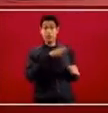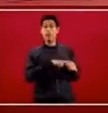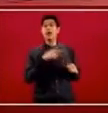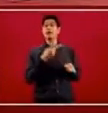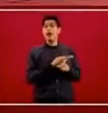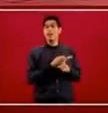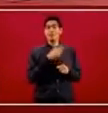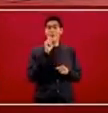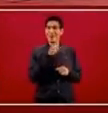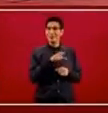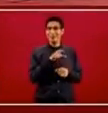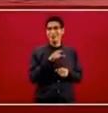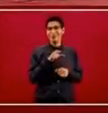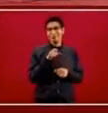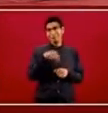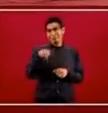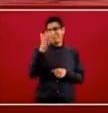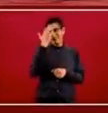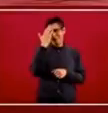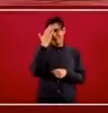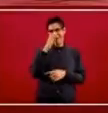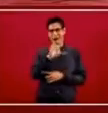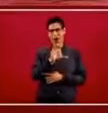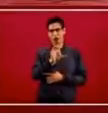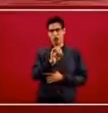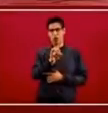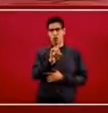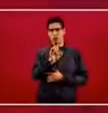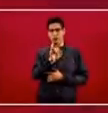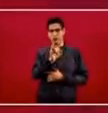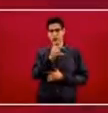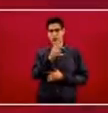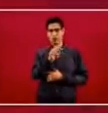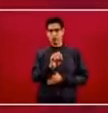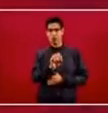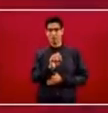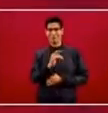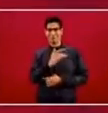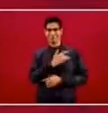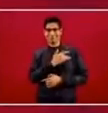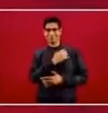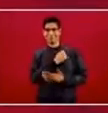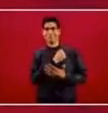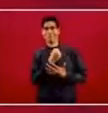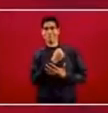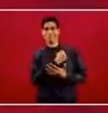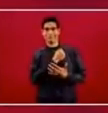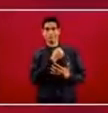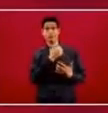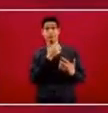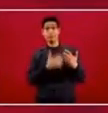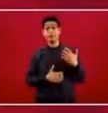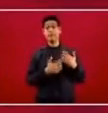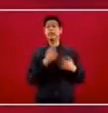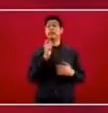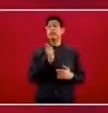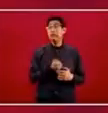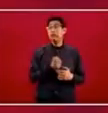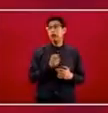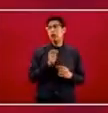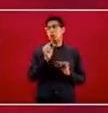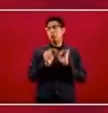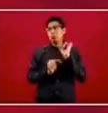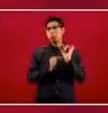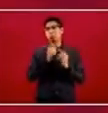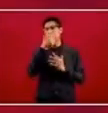Oh, it is. If you don't know what they're talking about, well, she asked about código infarto, or